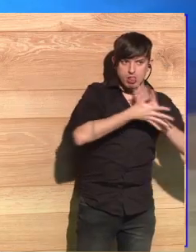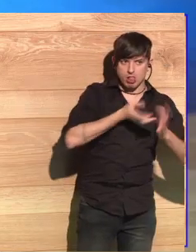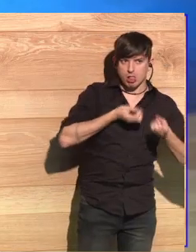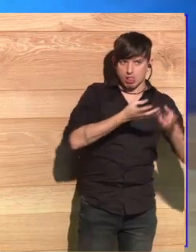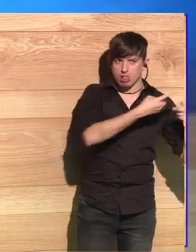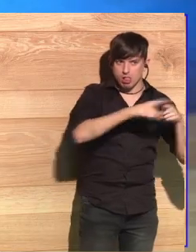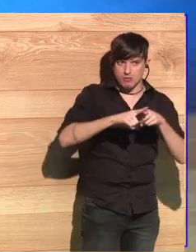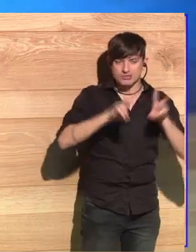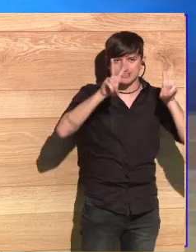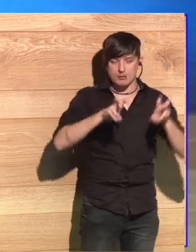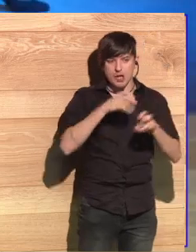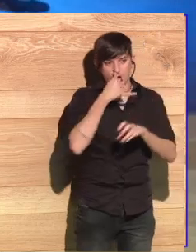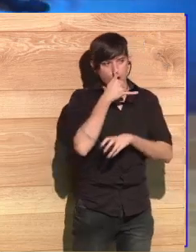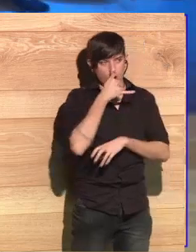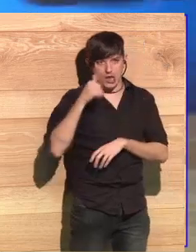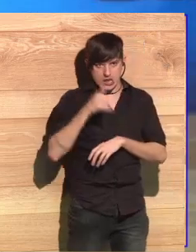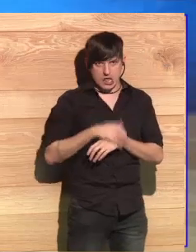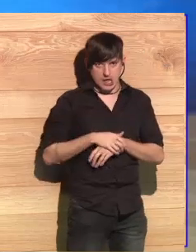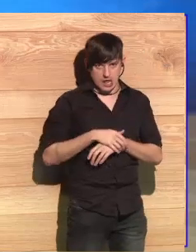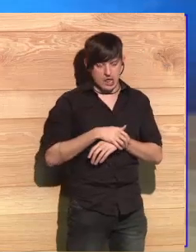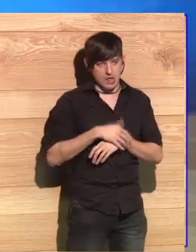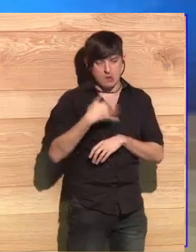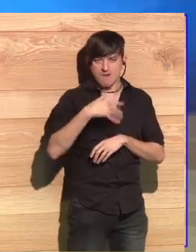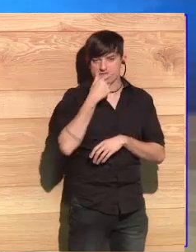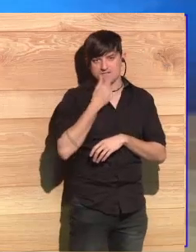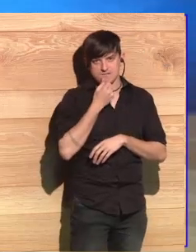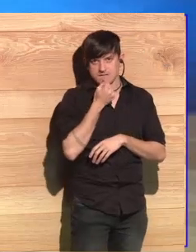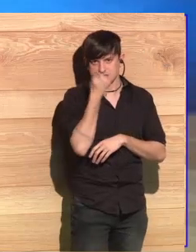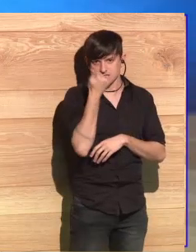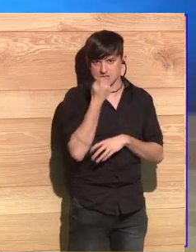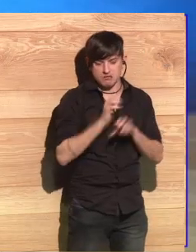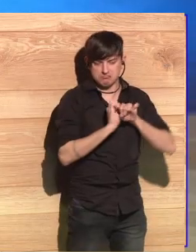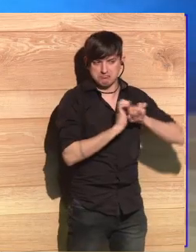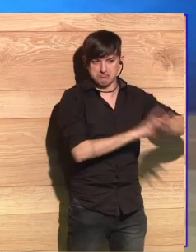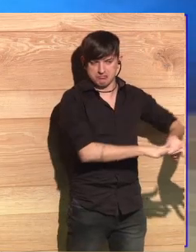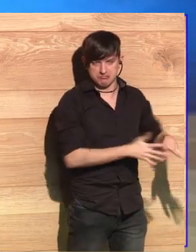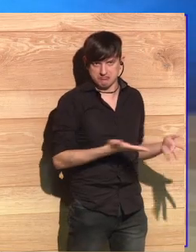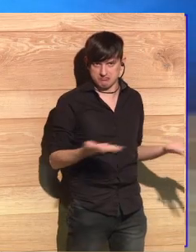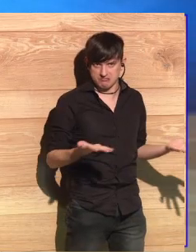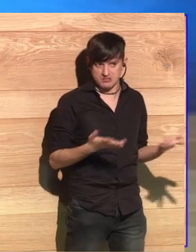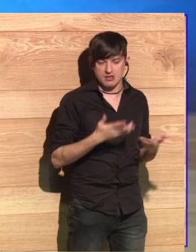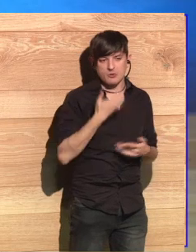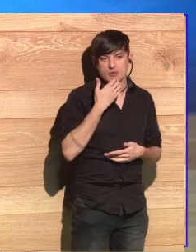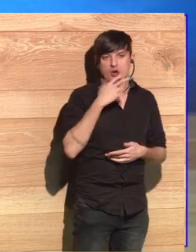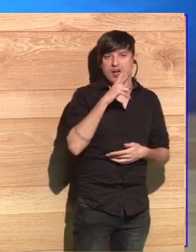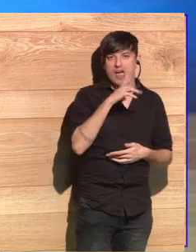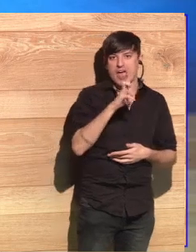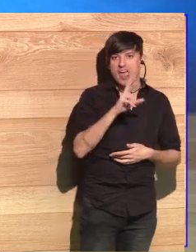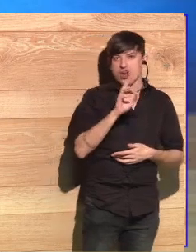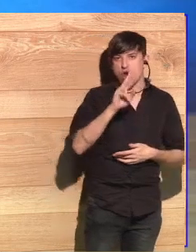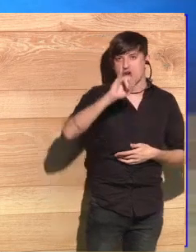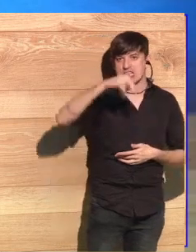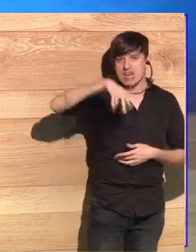easier to give up than heroin, and I thank stars that I